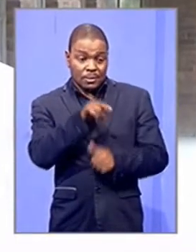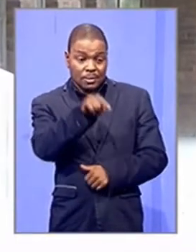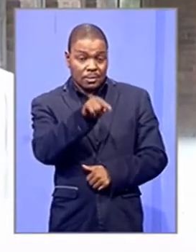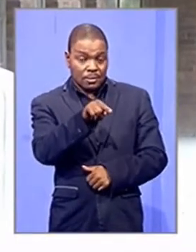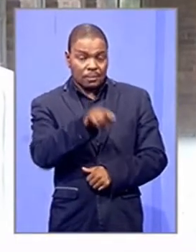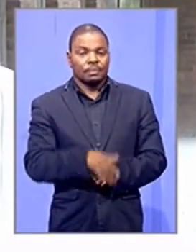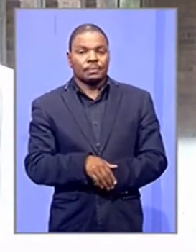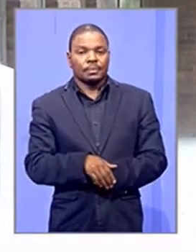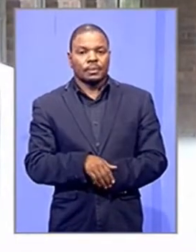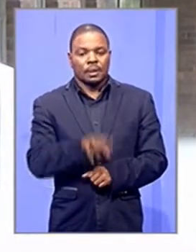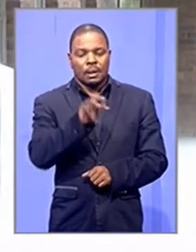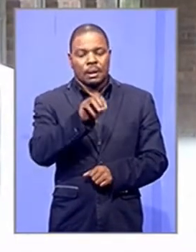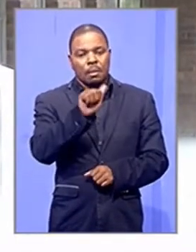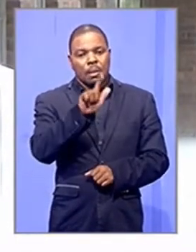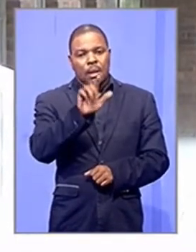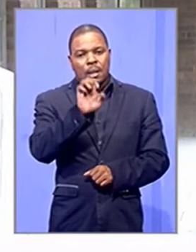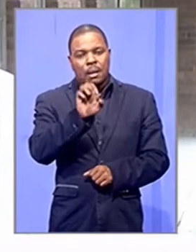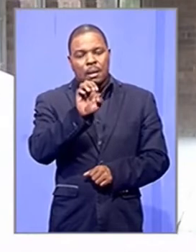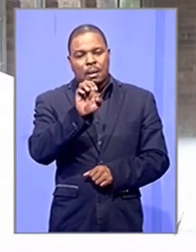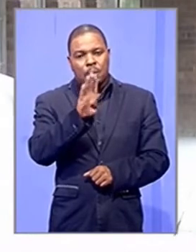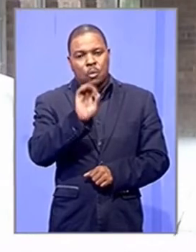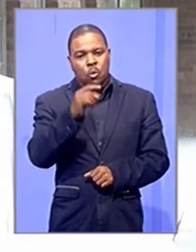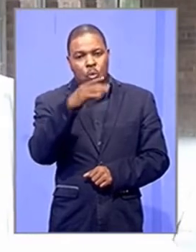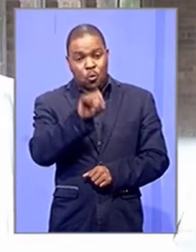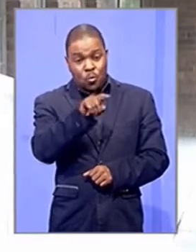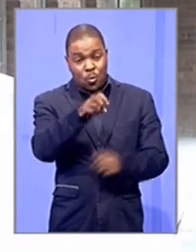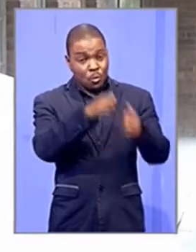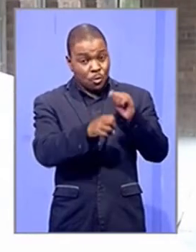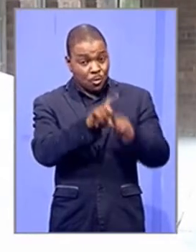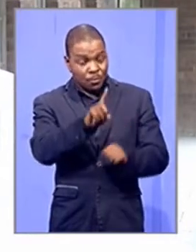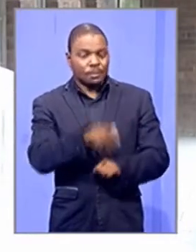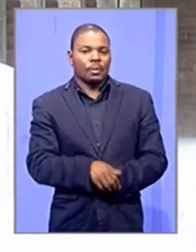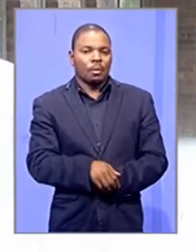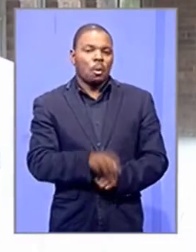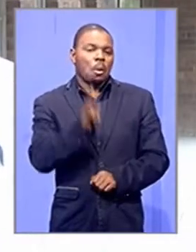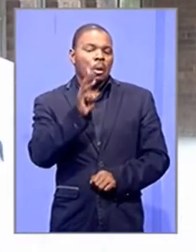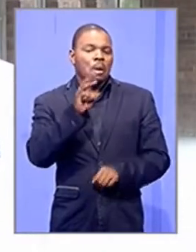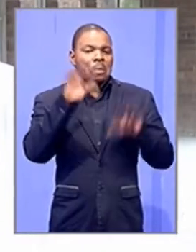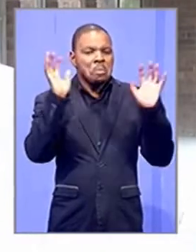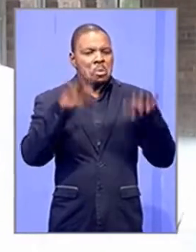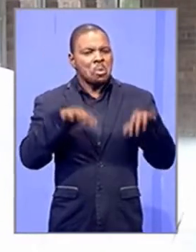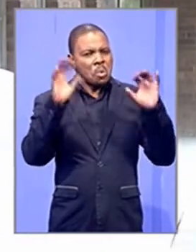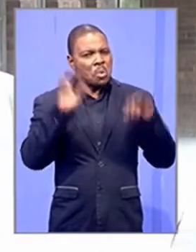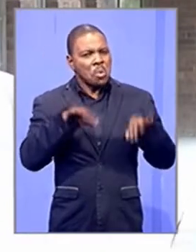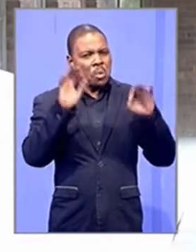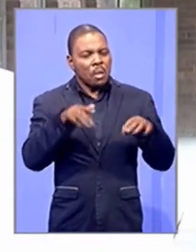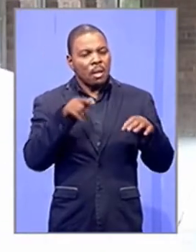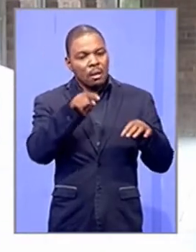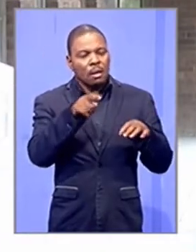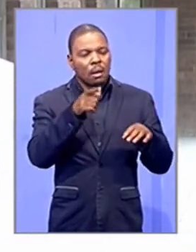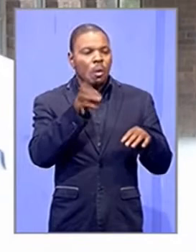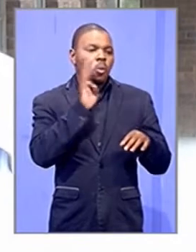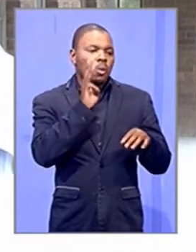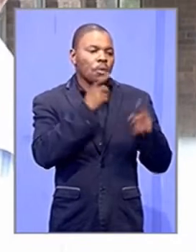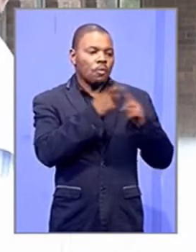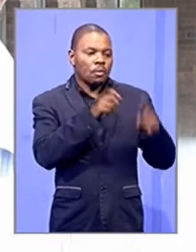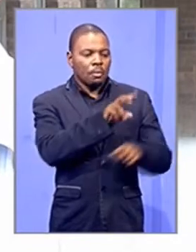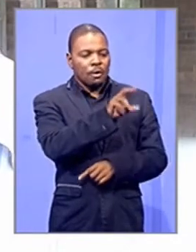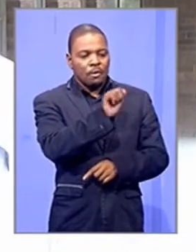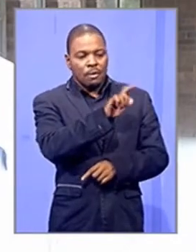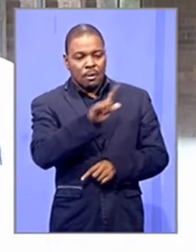Tshomarelo, bothata ke gore ka ntlha ya pula e neleng metsi ya re a tsayang ko nokeng ya Vaal River